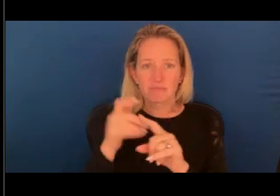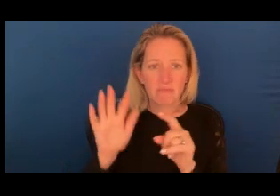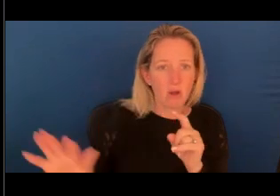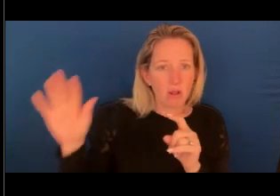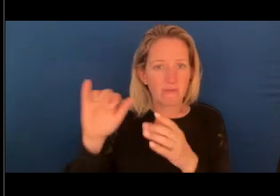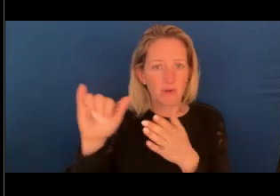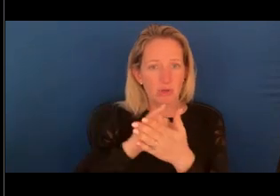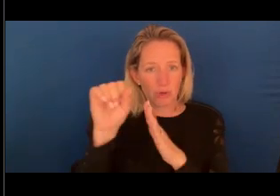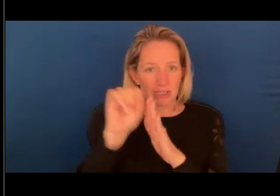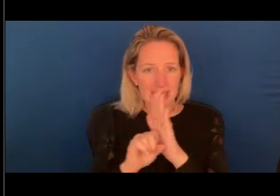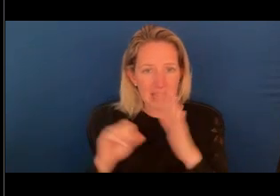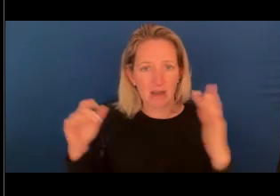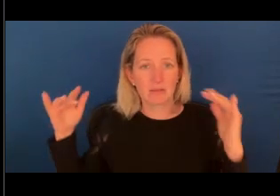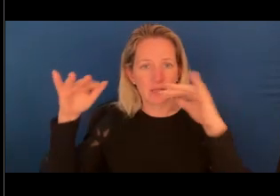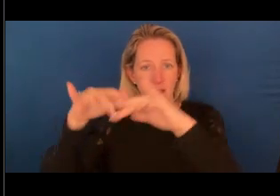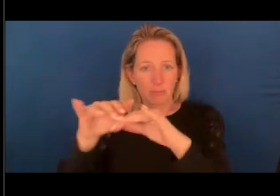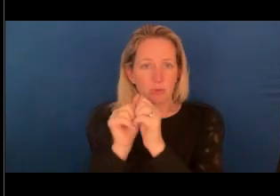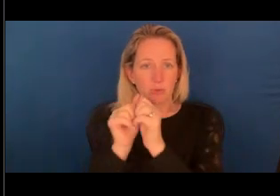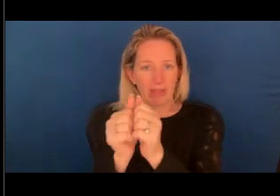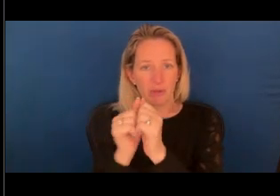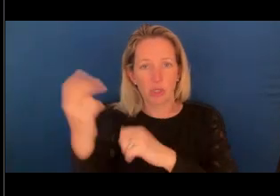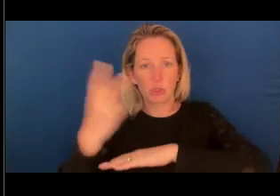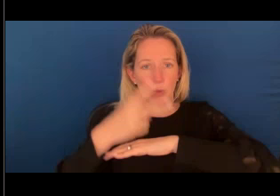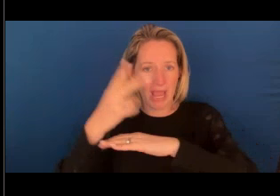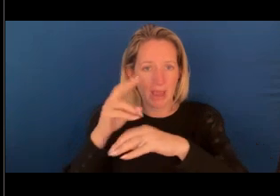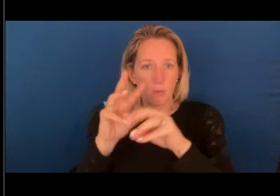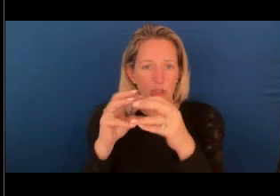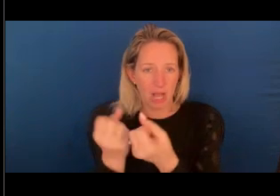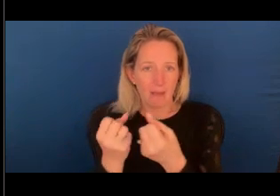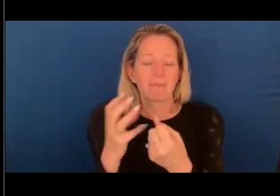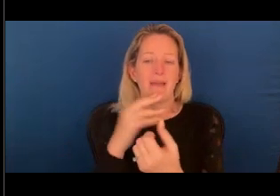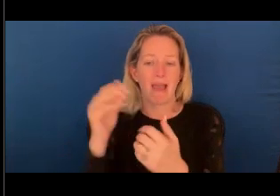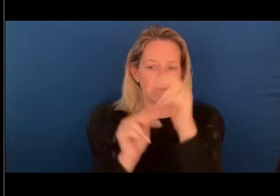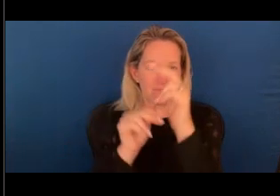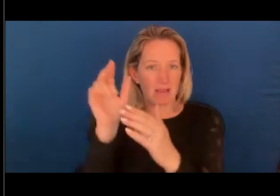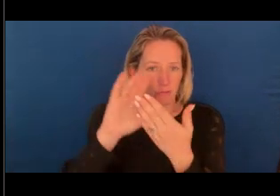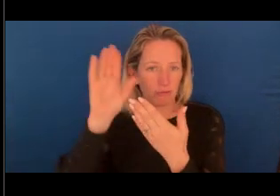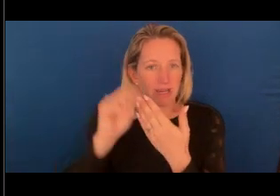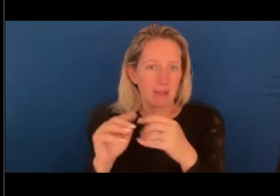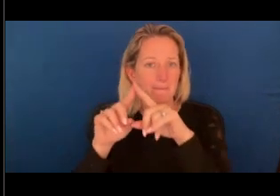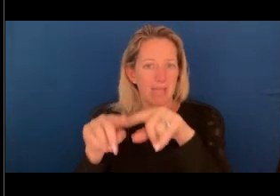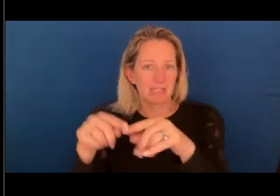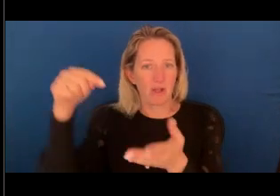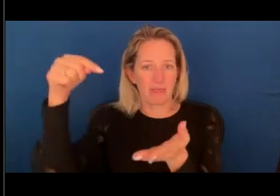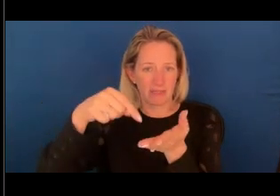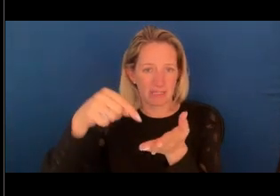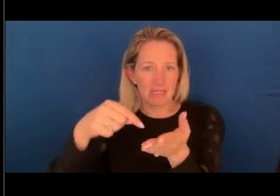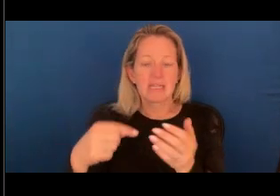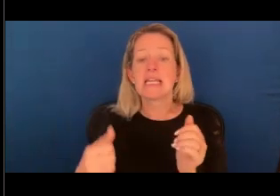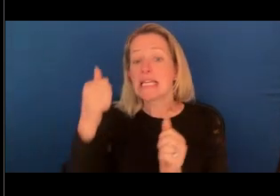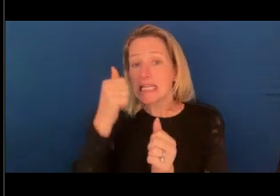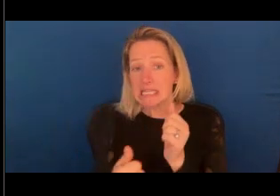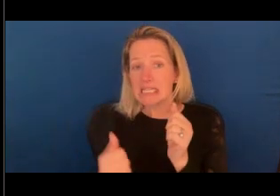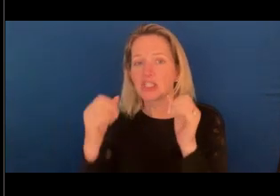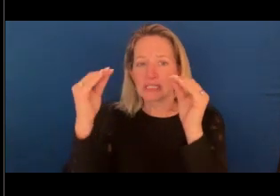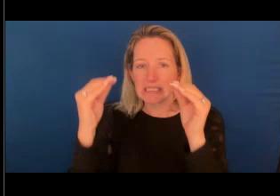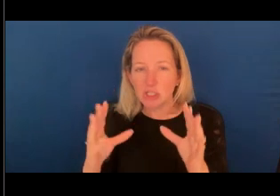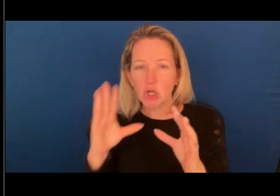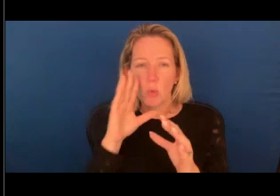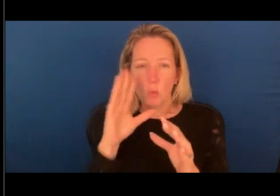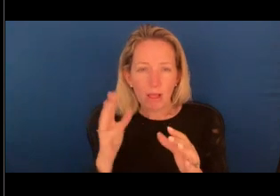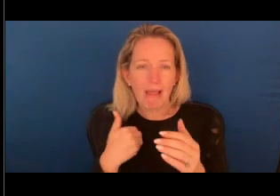workshop and kind of putting together a curriculum based on this project. And each one of them will get, in theory, a miniature model of